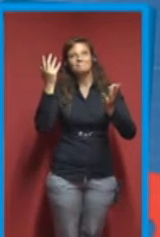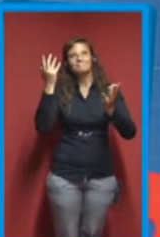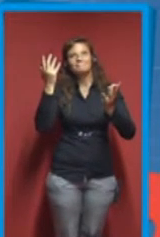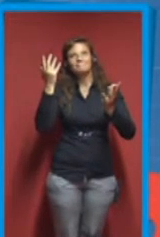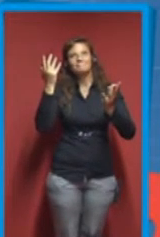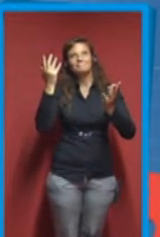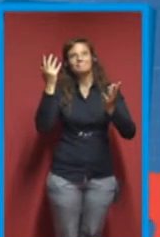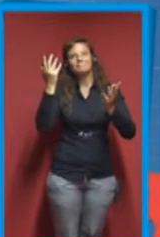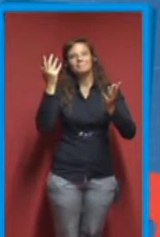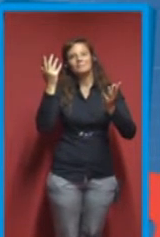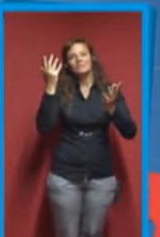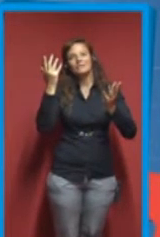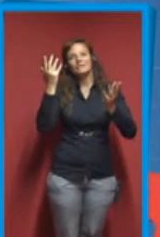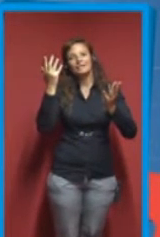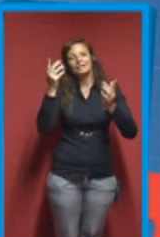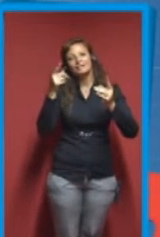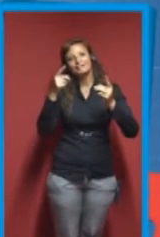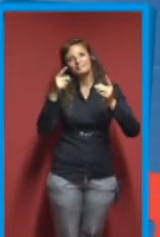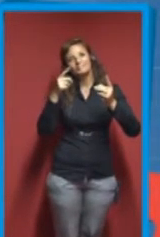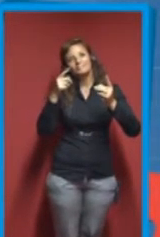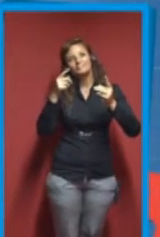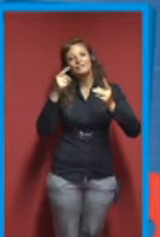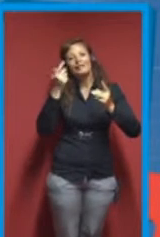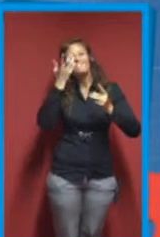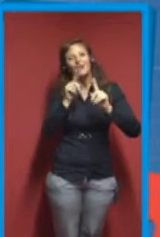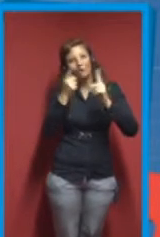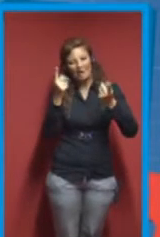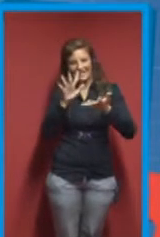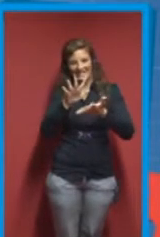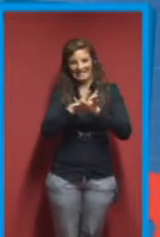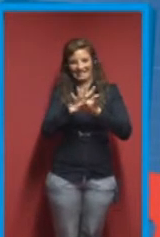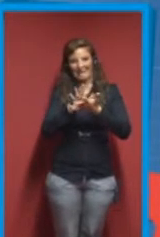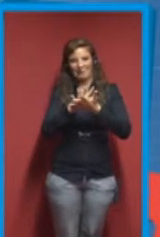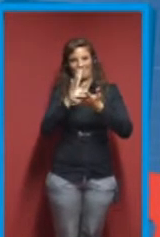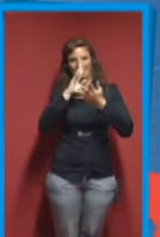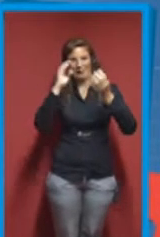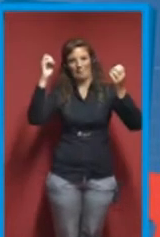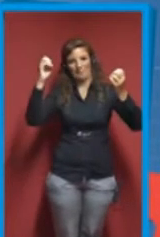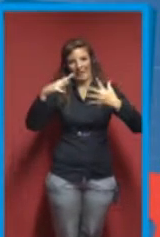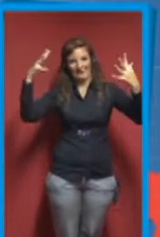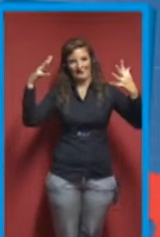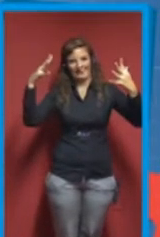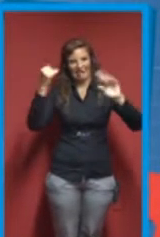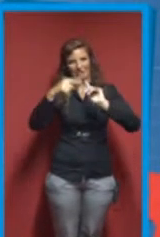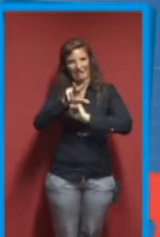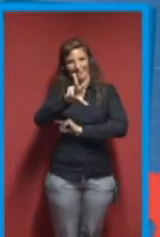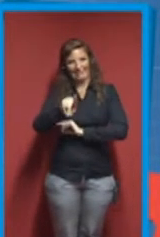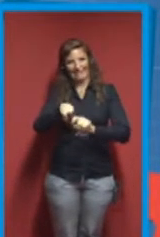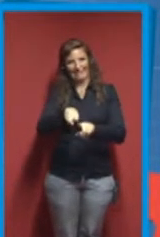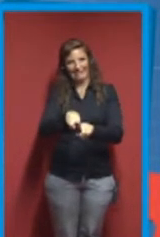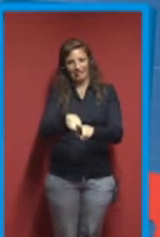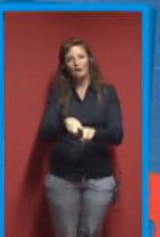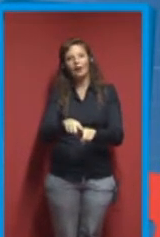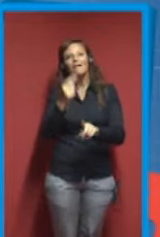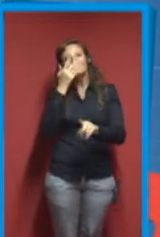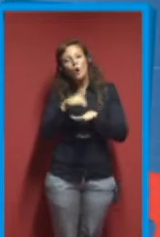introduce or bring the magic of 3D printing to play and to games and to toys. My background is a gamer, and